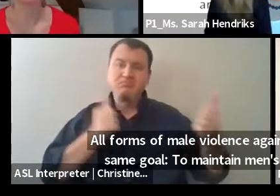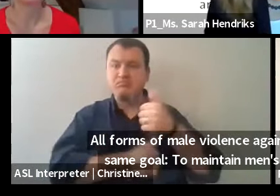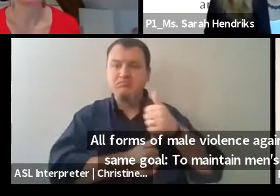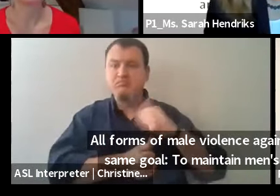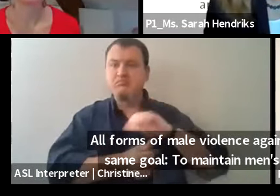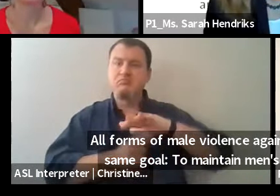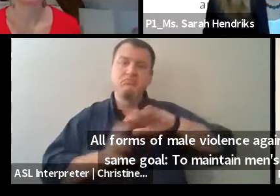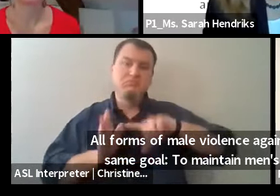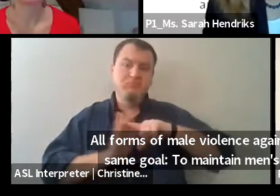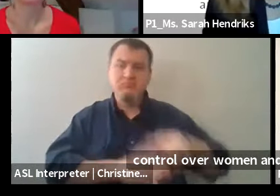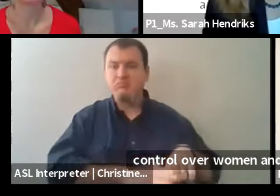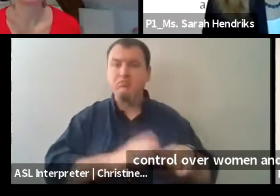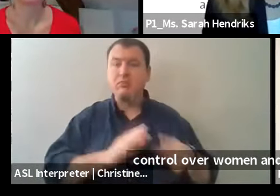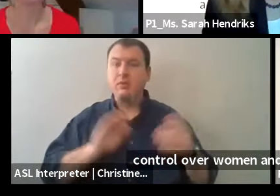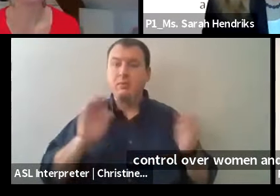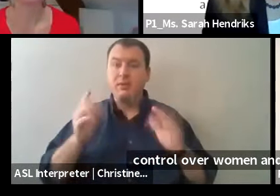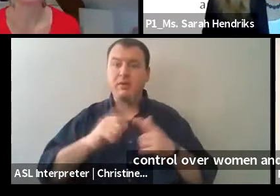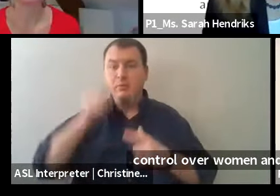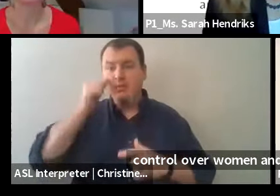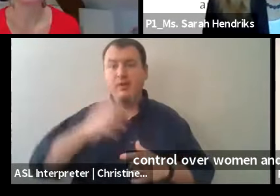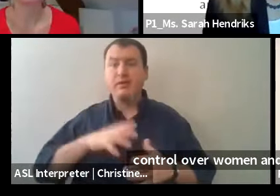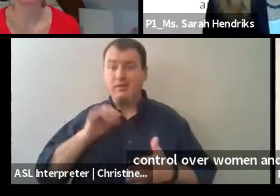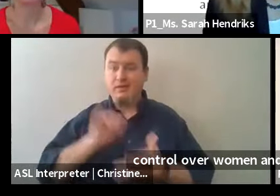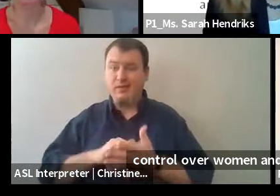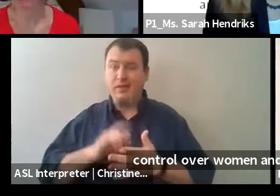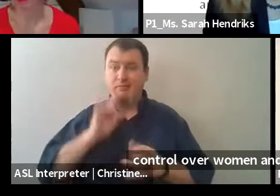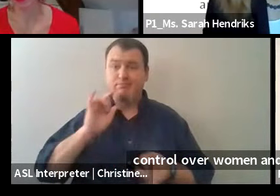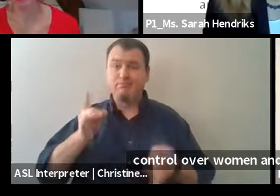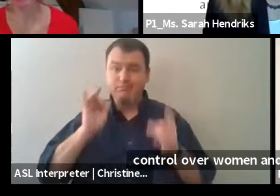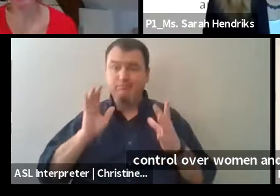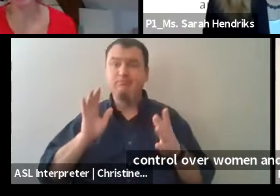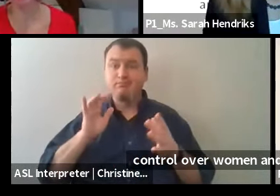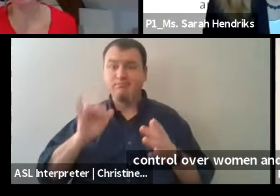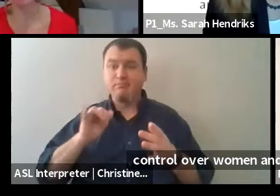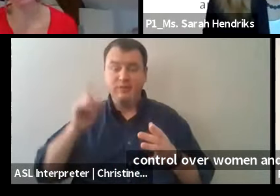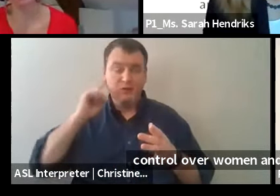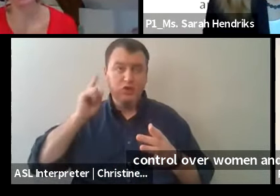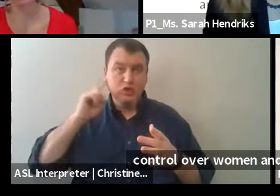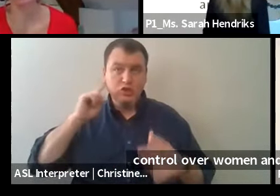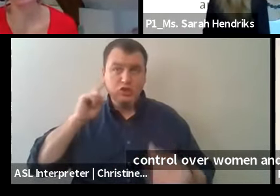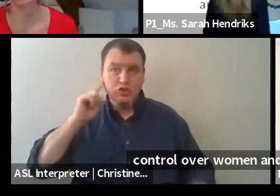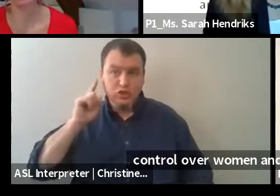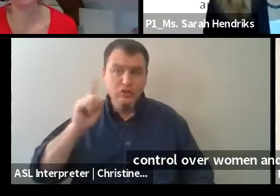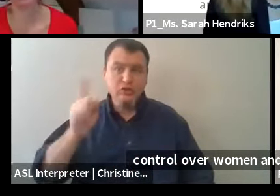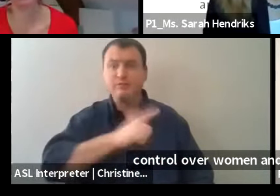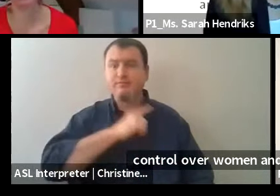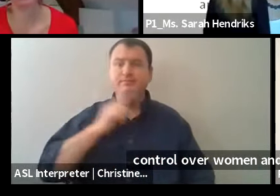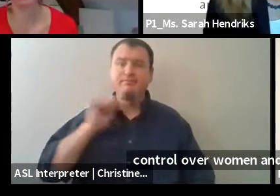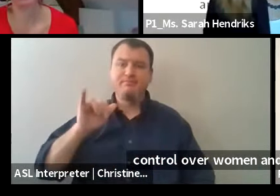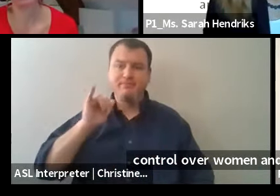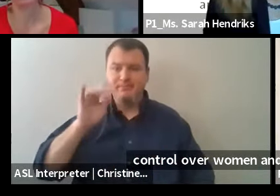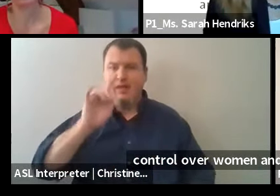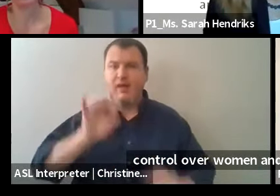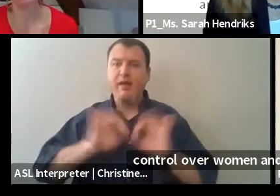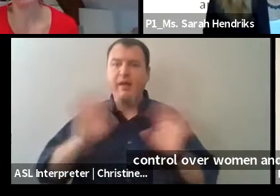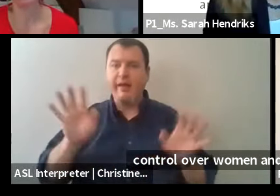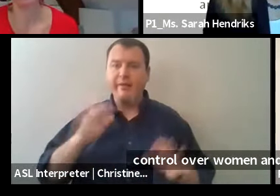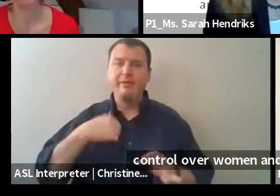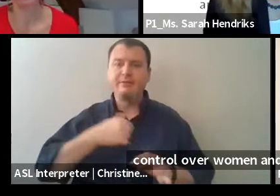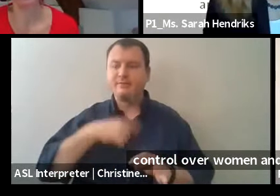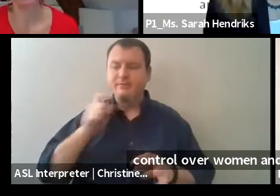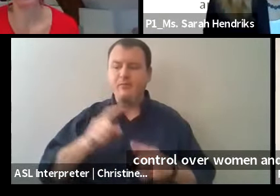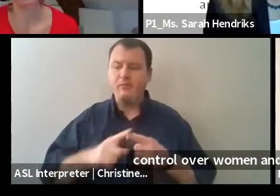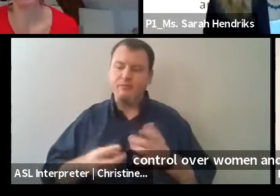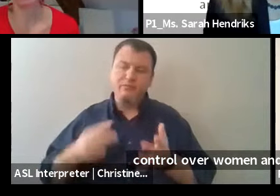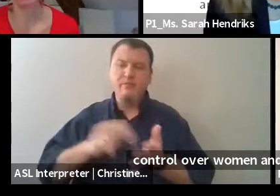men. And this crisis has served, as we've heard from all the speakers, to make even more obvious the need for us to step up our